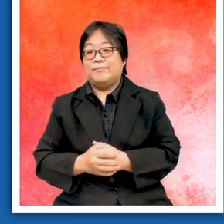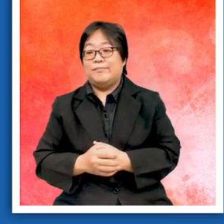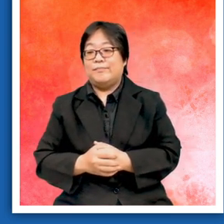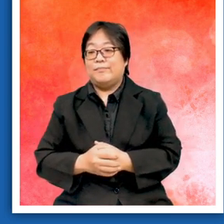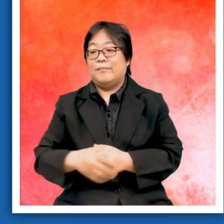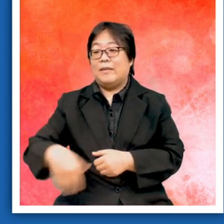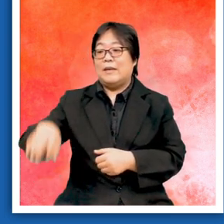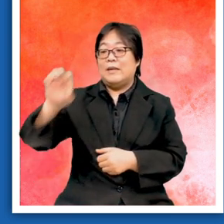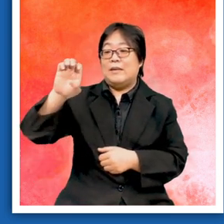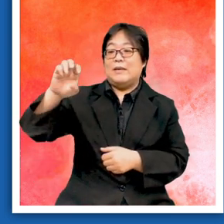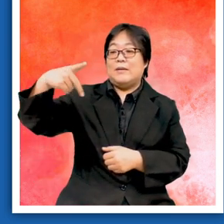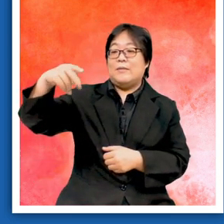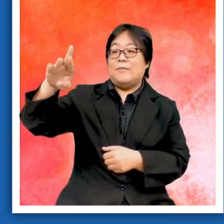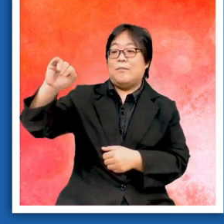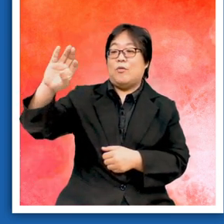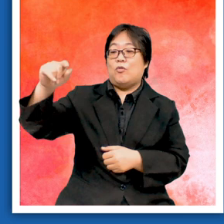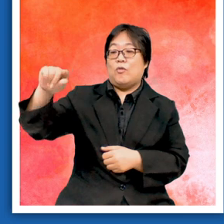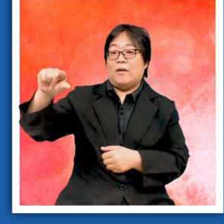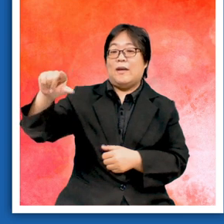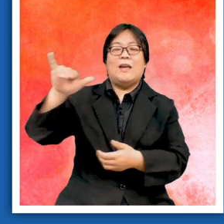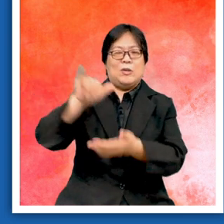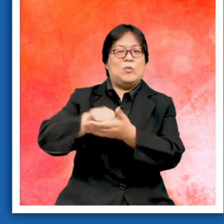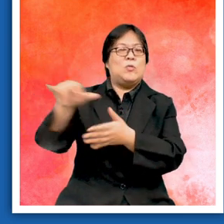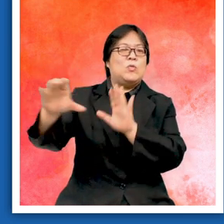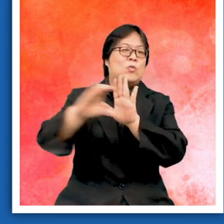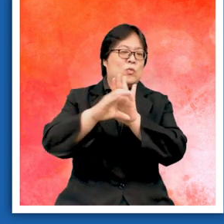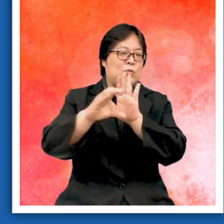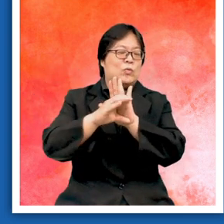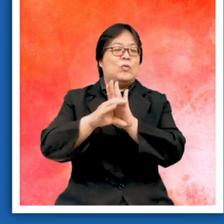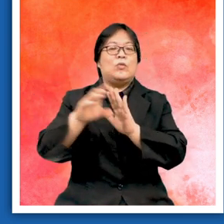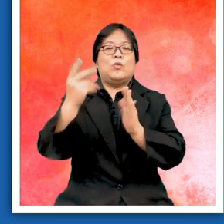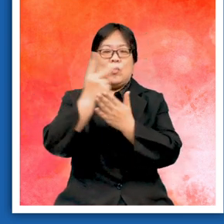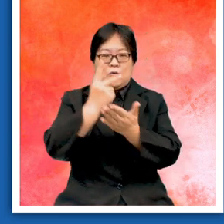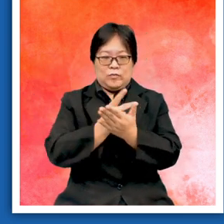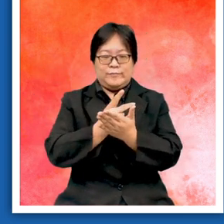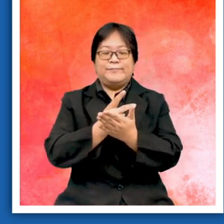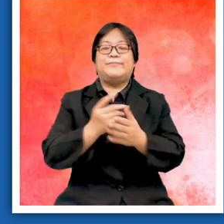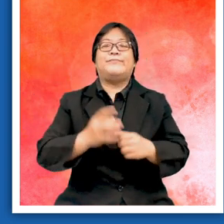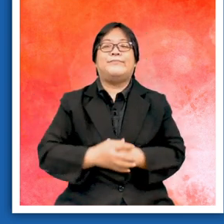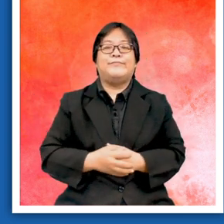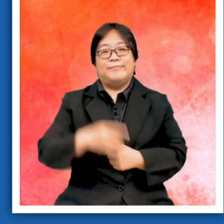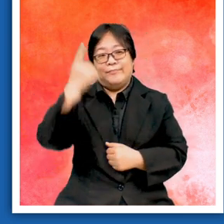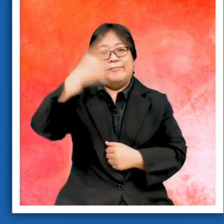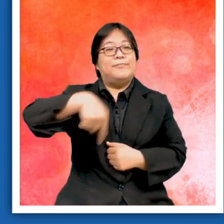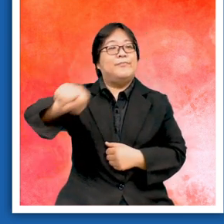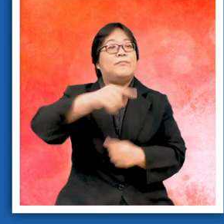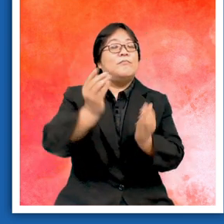the dummy course created for students to experience